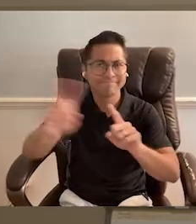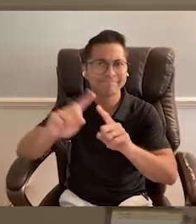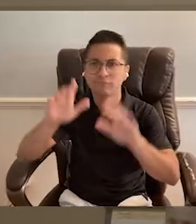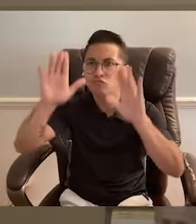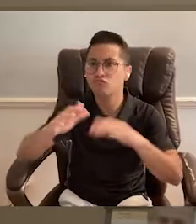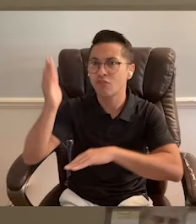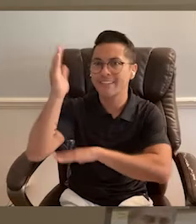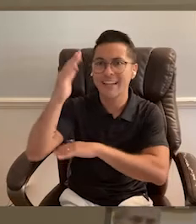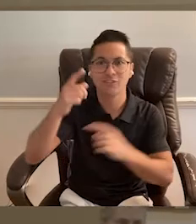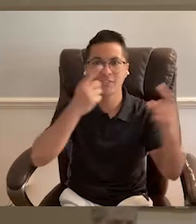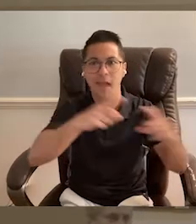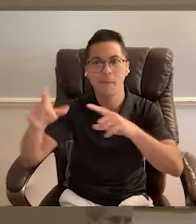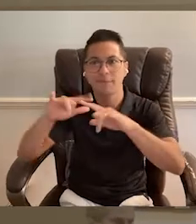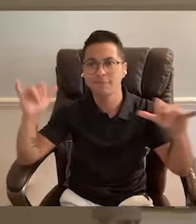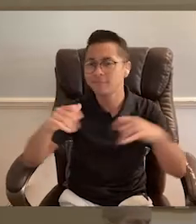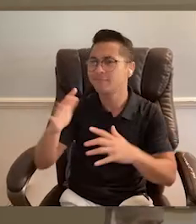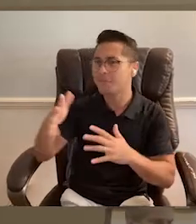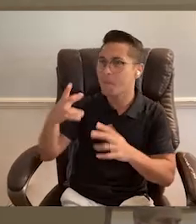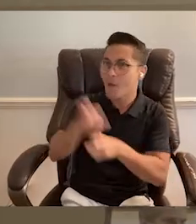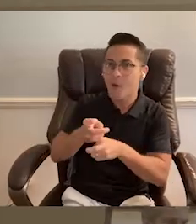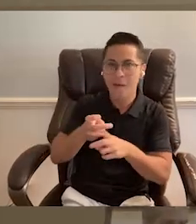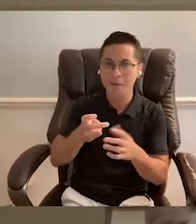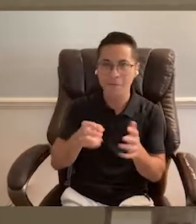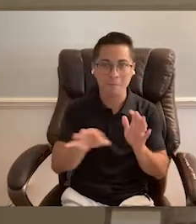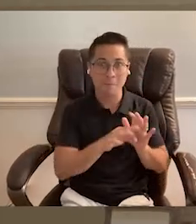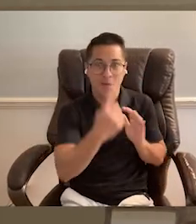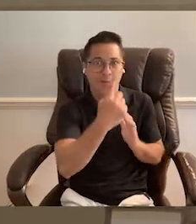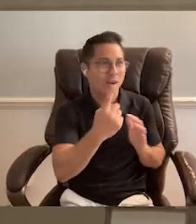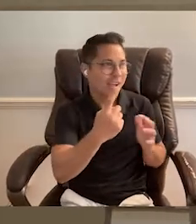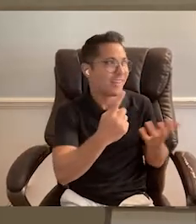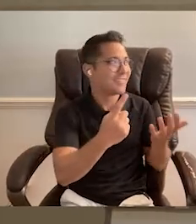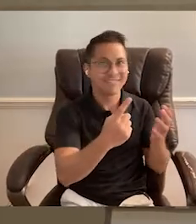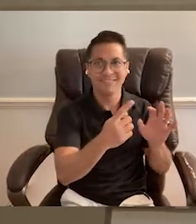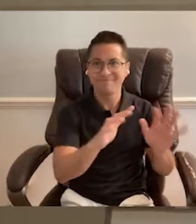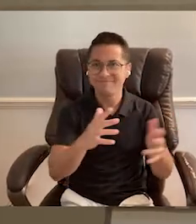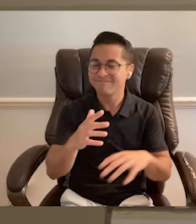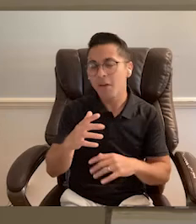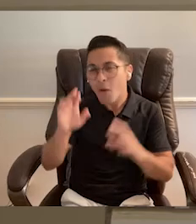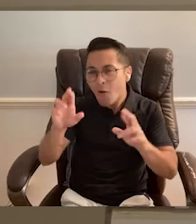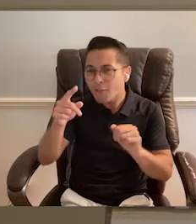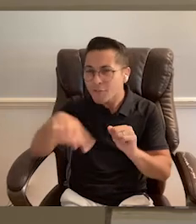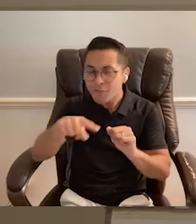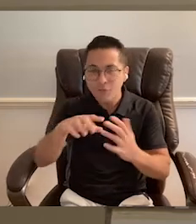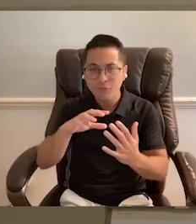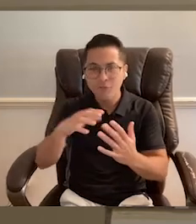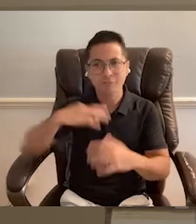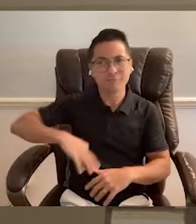and really using all the tools that technology has to offer. So sometimes, it can be kind of the